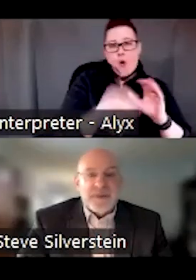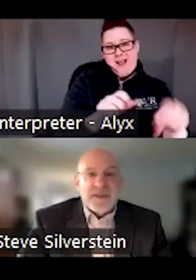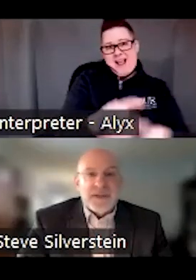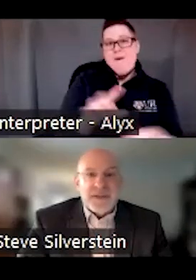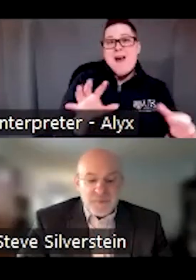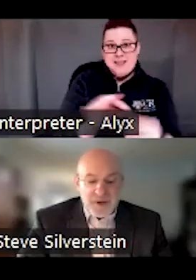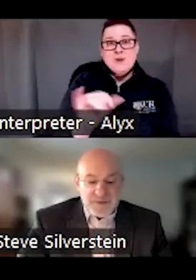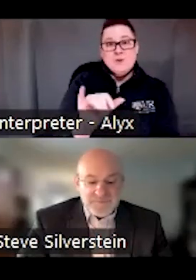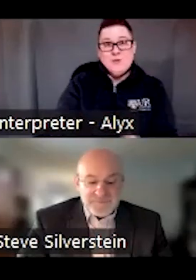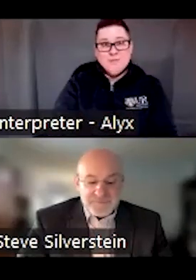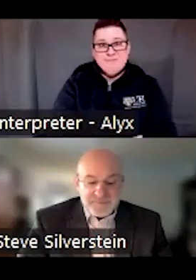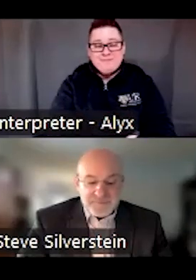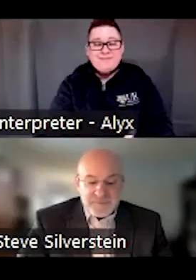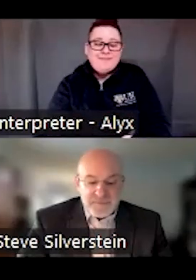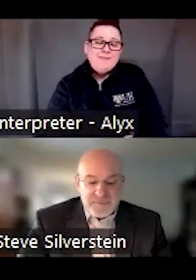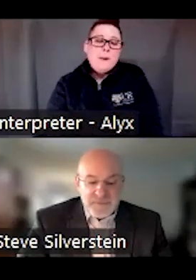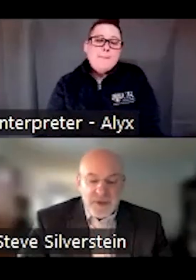with that link as well.